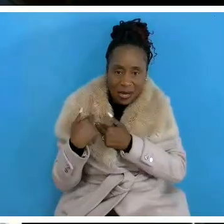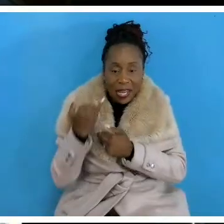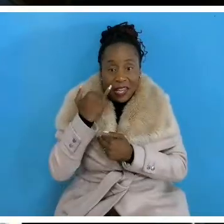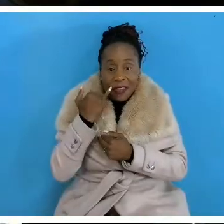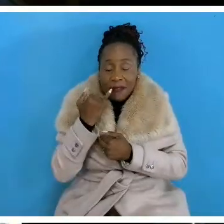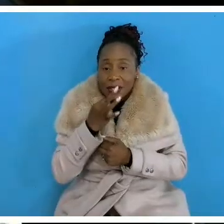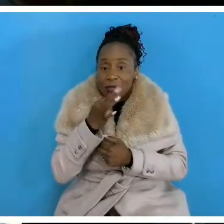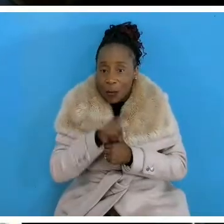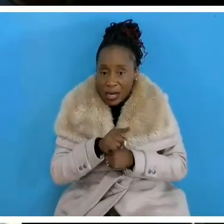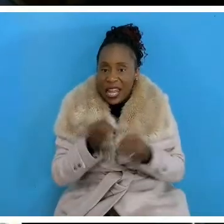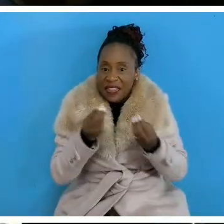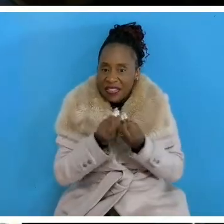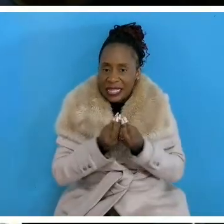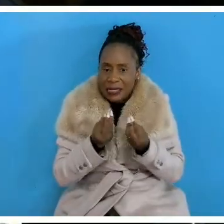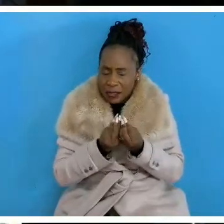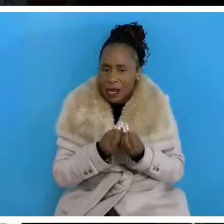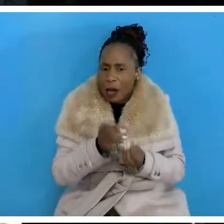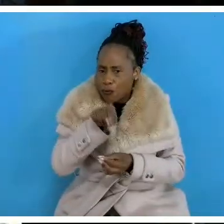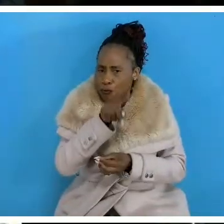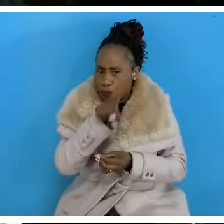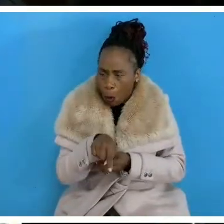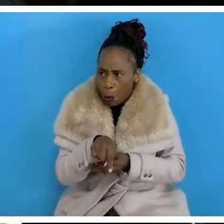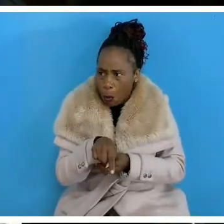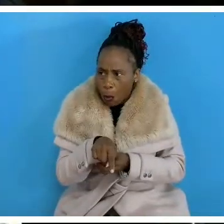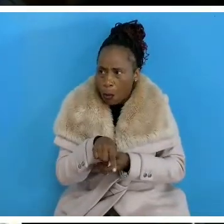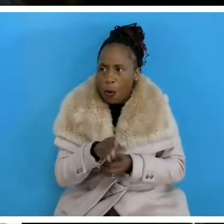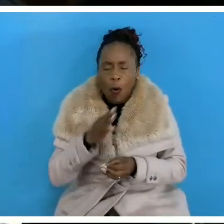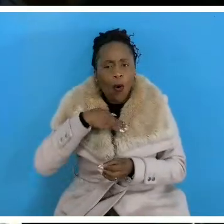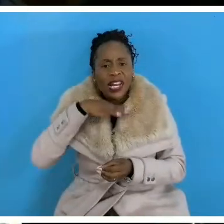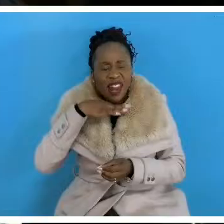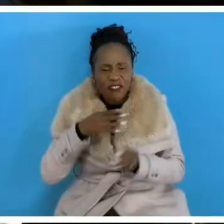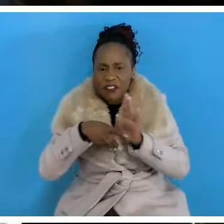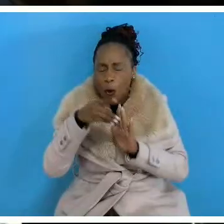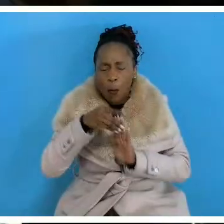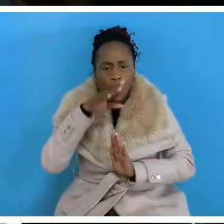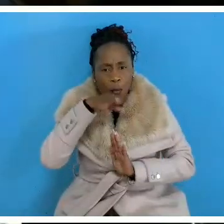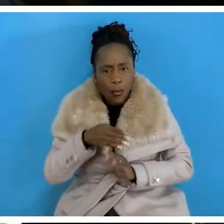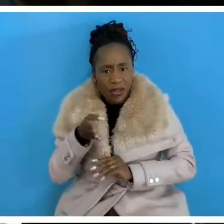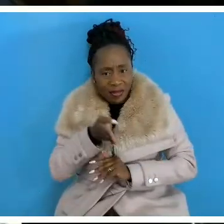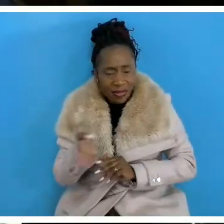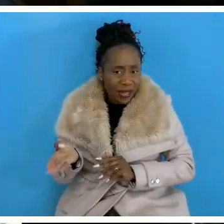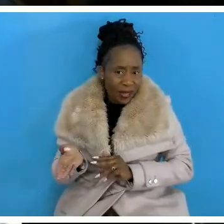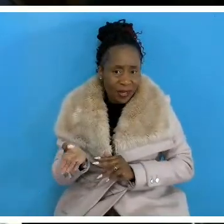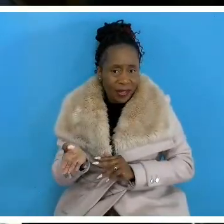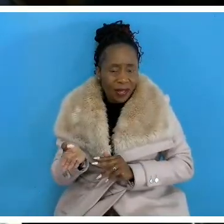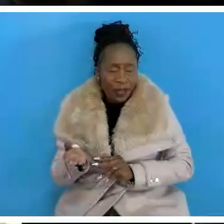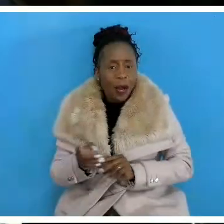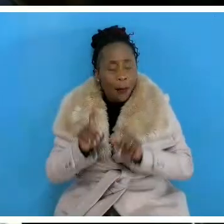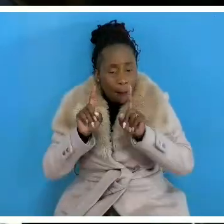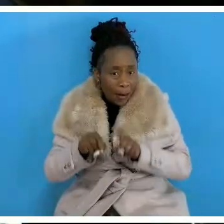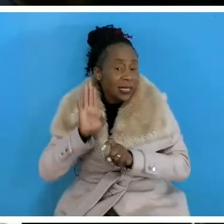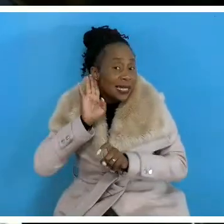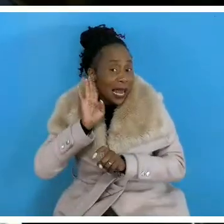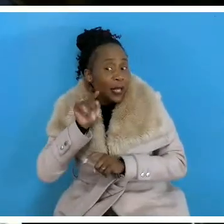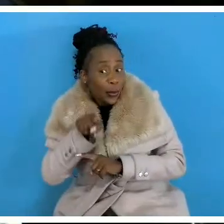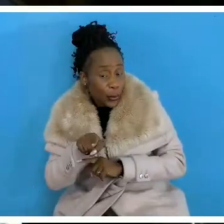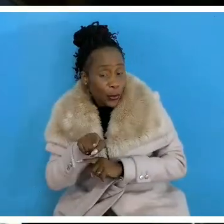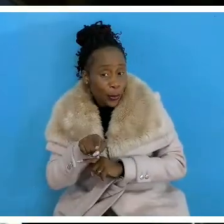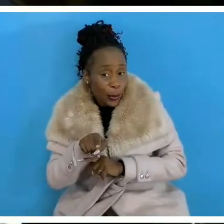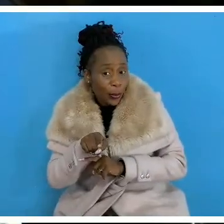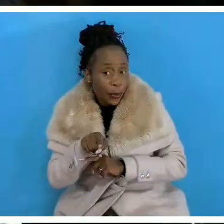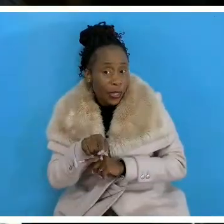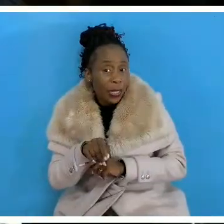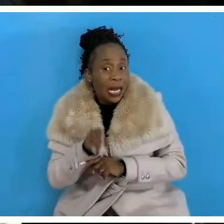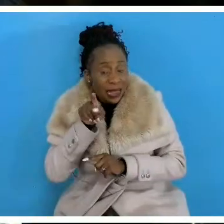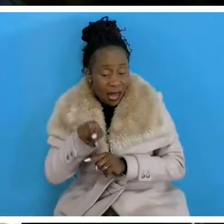there's things not right, or there are not enough development taking place here, then we must hear you, and we must take